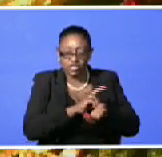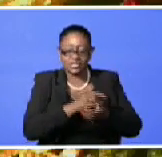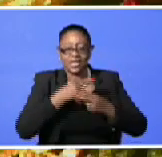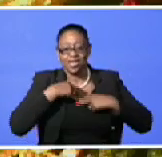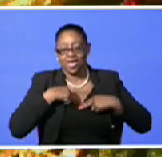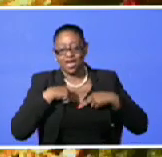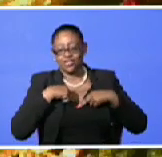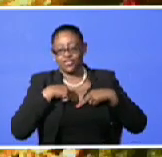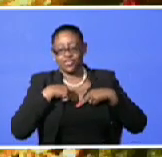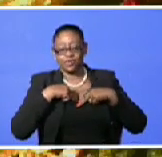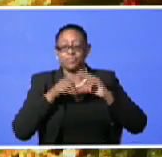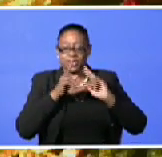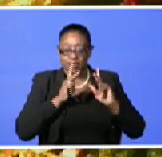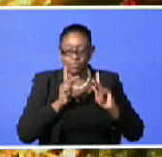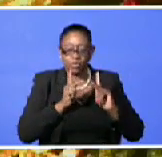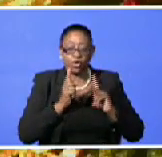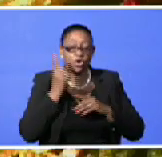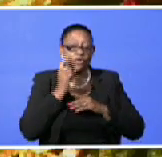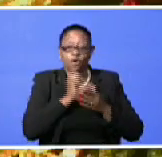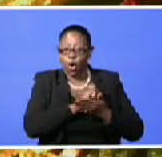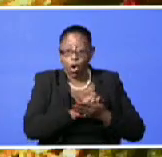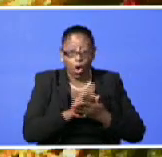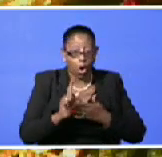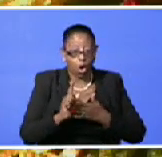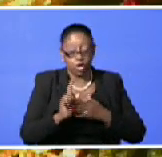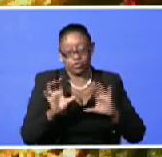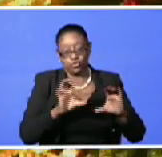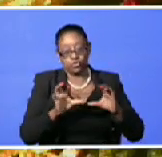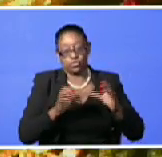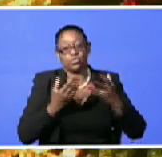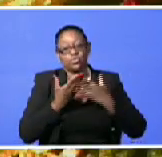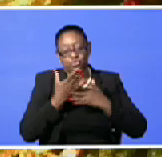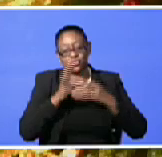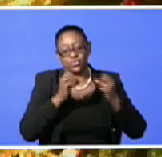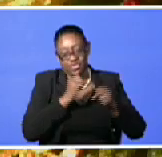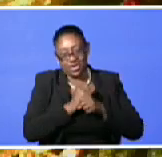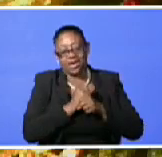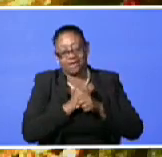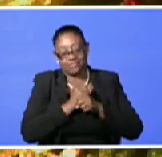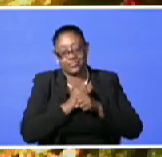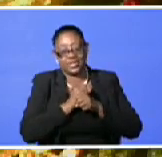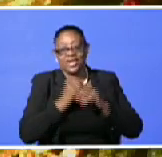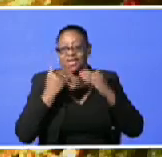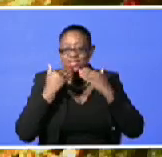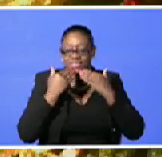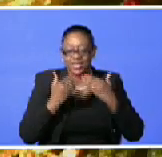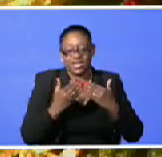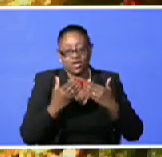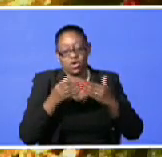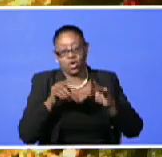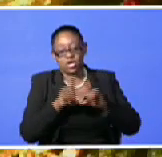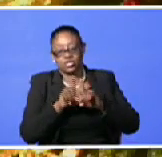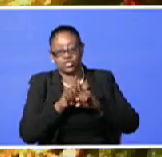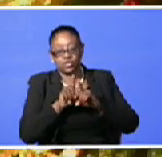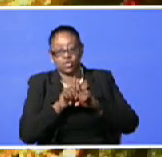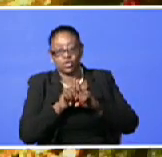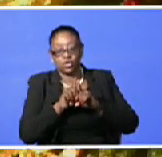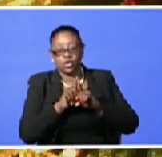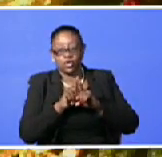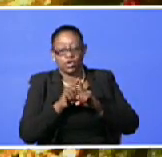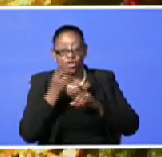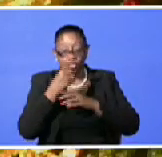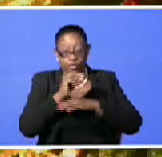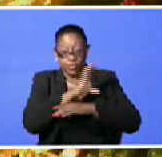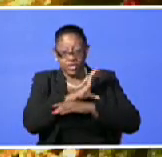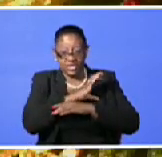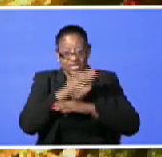healthcare professionals, for all that you do throughout the year. I thank also the members of the uniformed